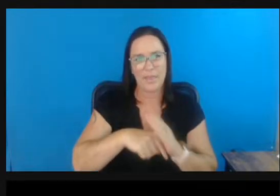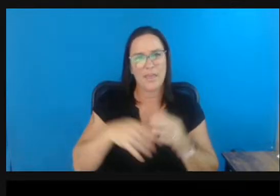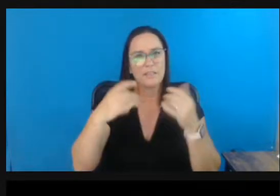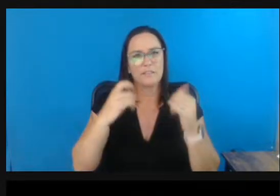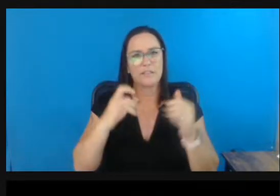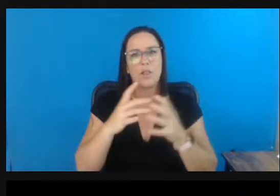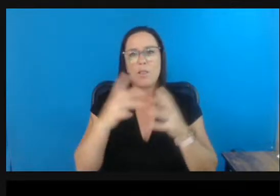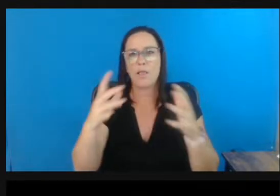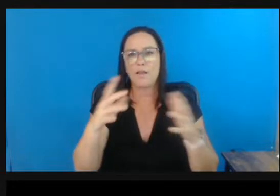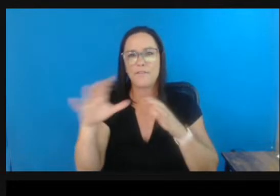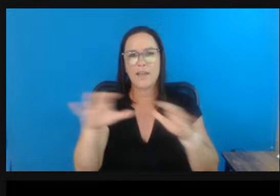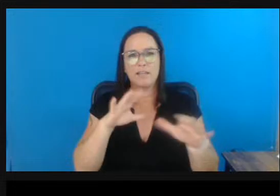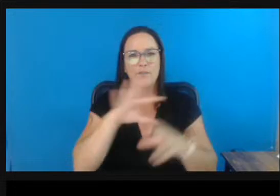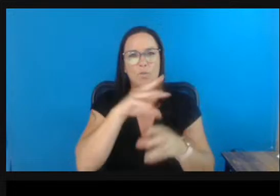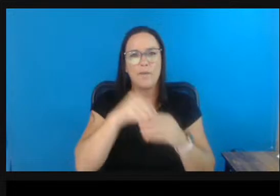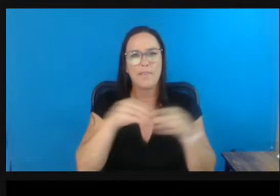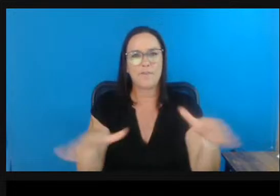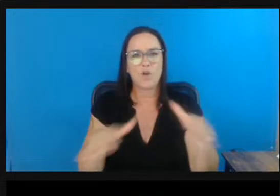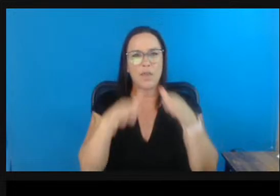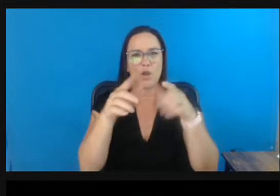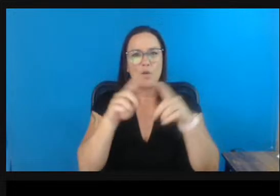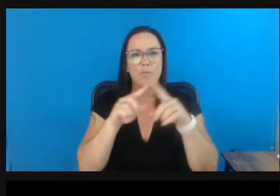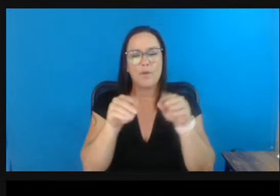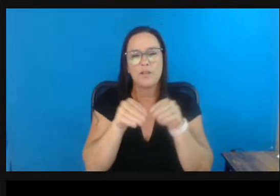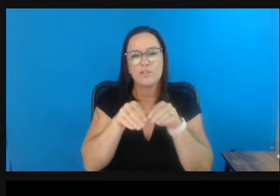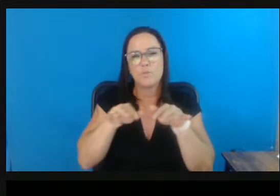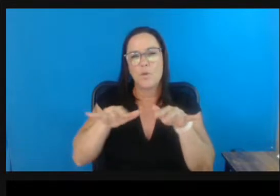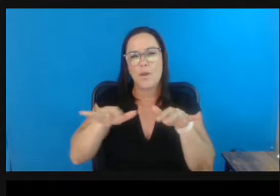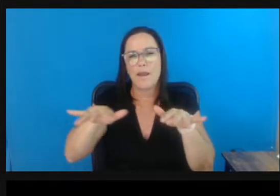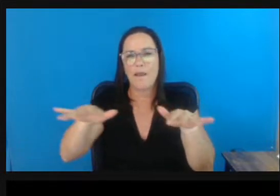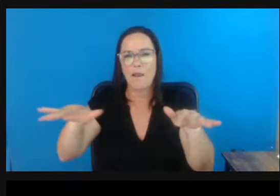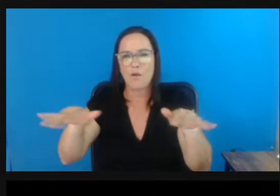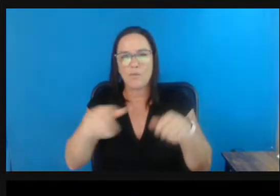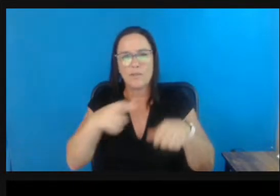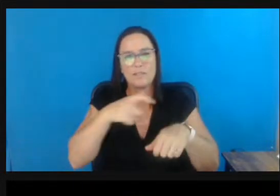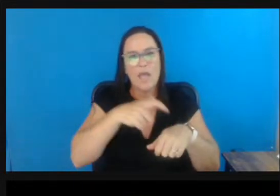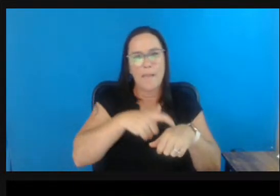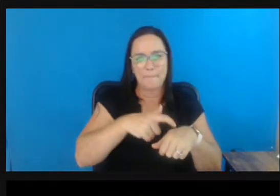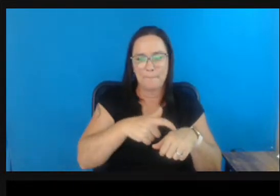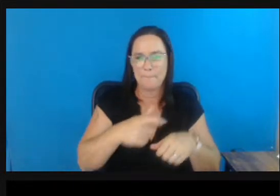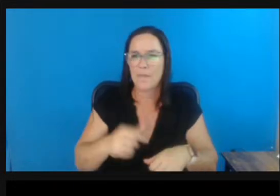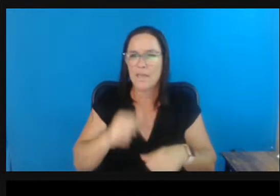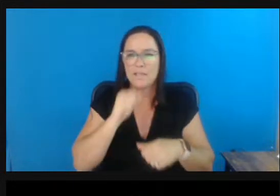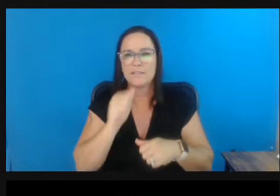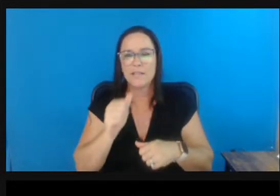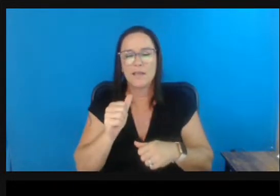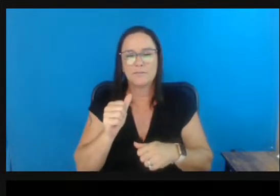lot of activity within the volcano. It's just spread out in time and space. So it's not